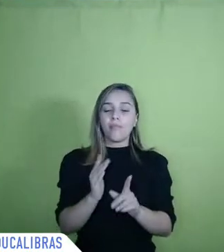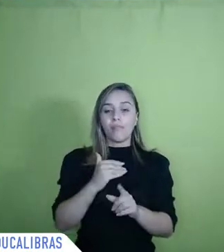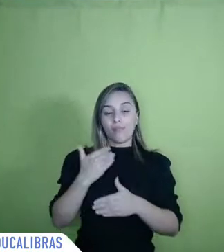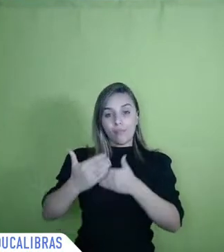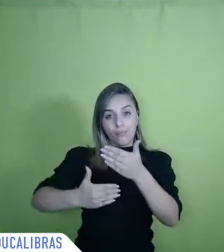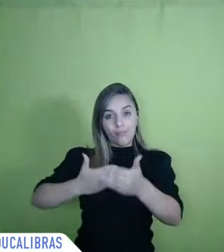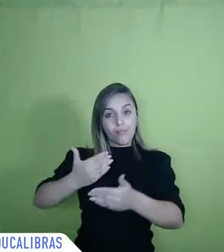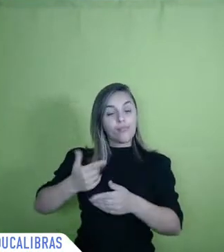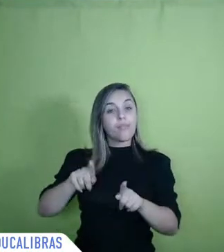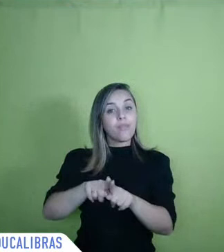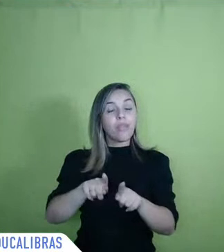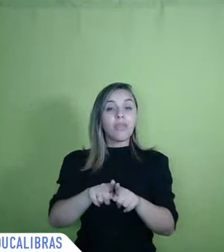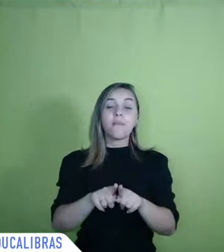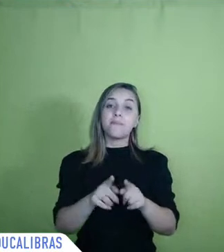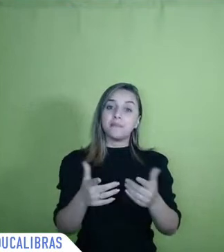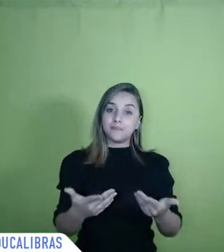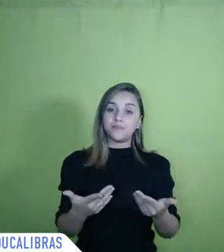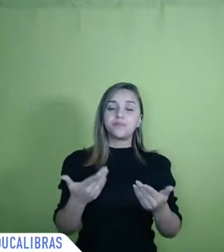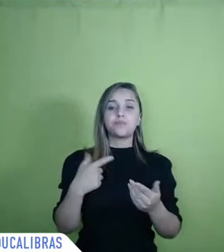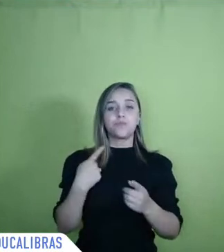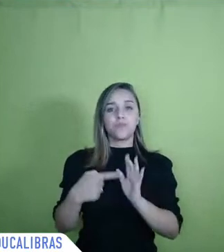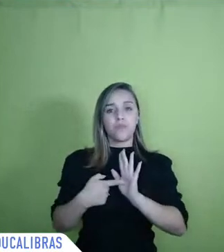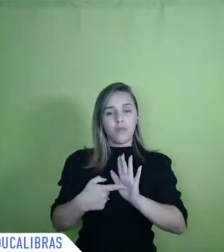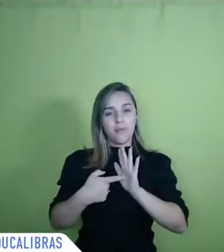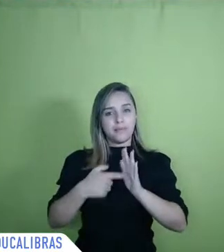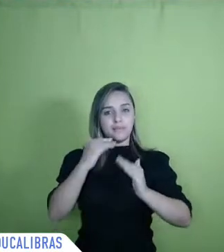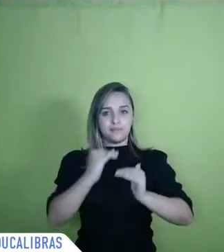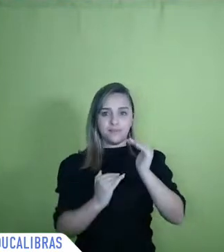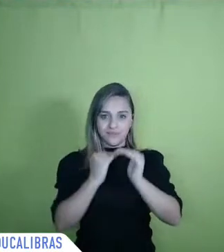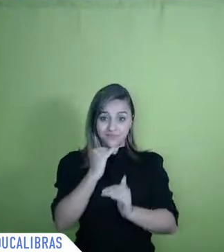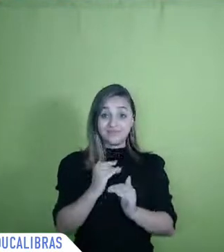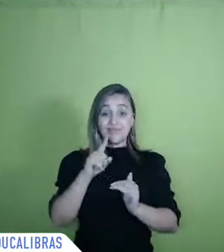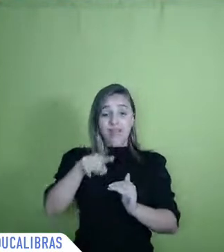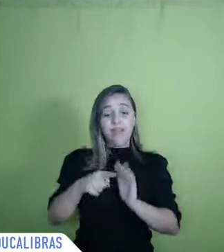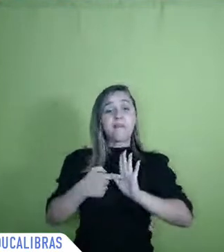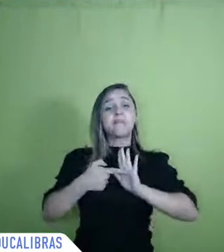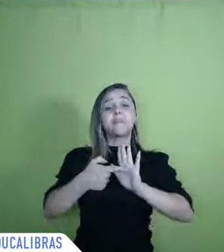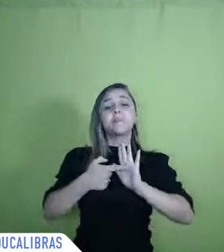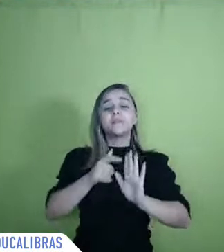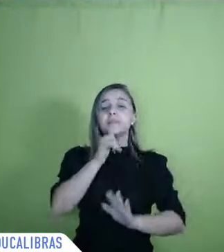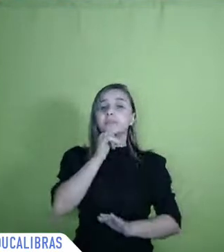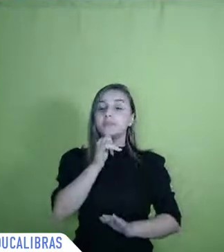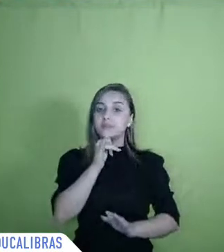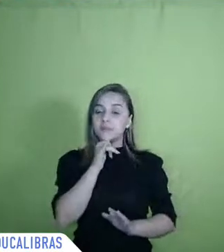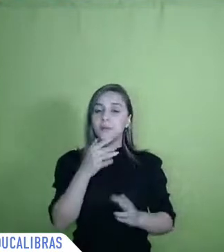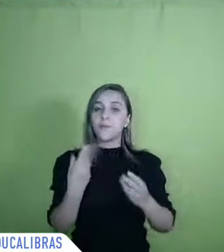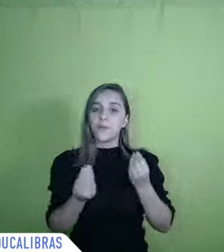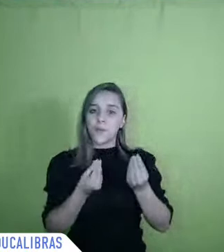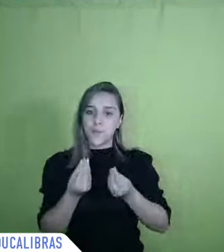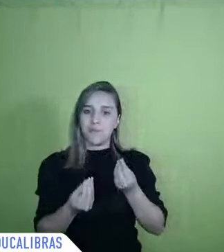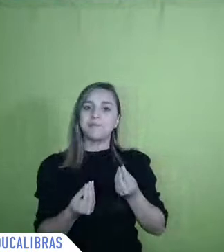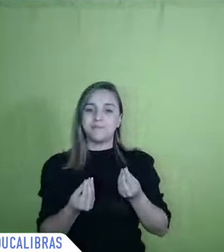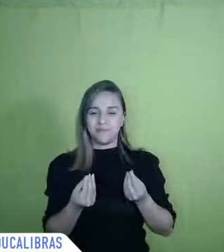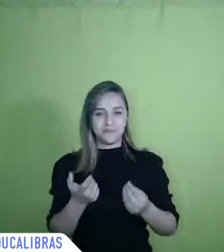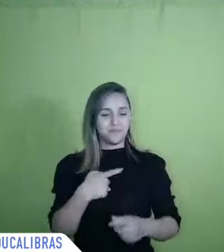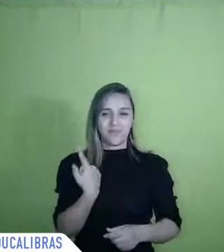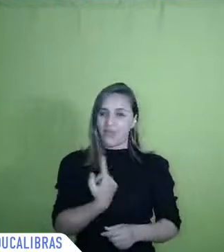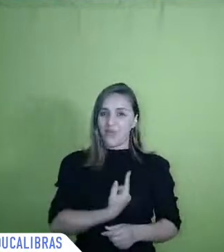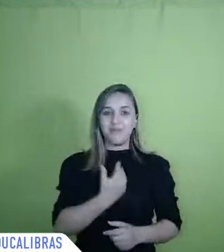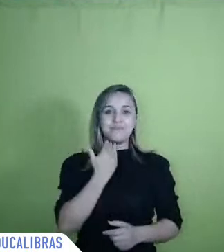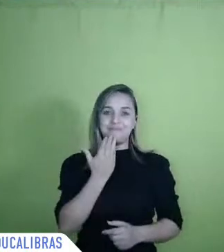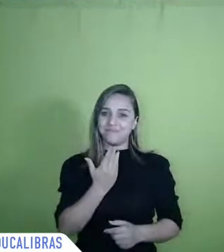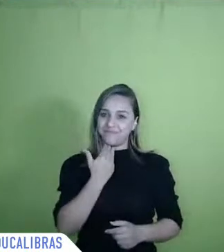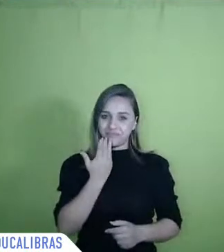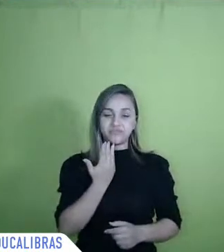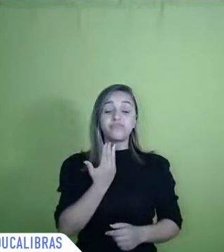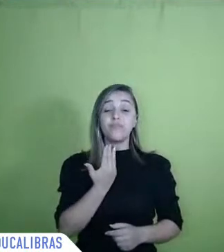this process, but it will only reach the whole of the population with political changes. And